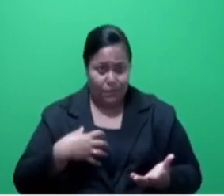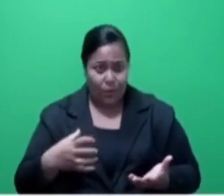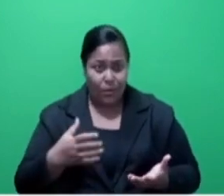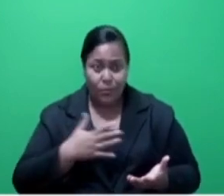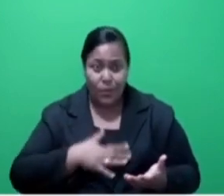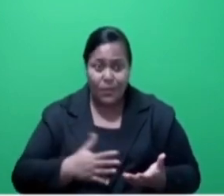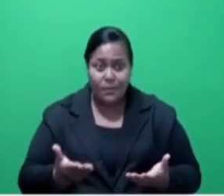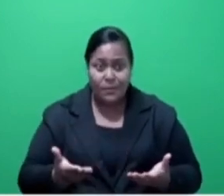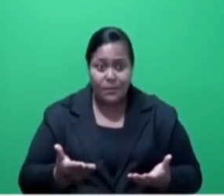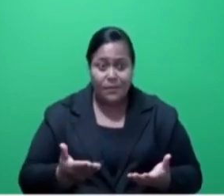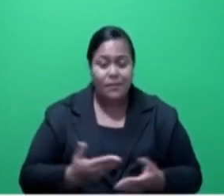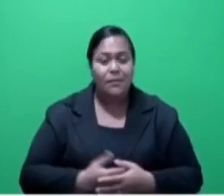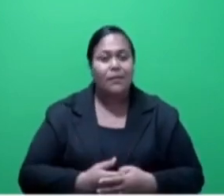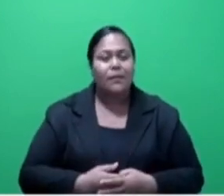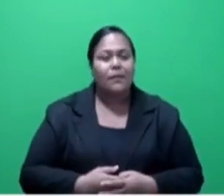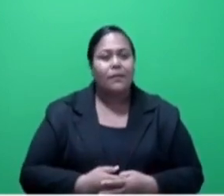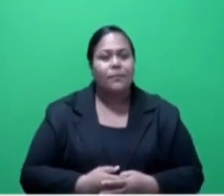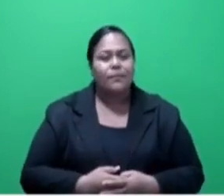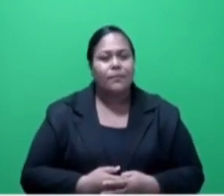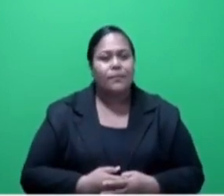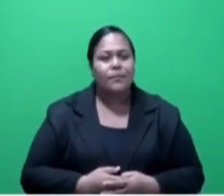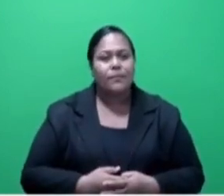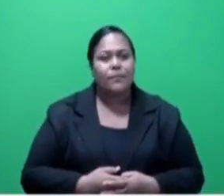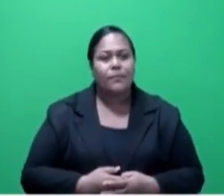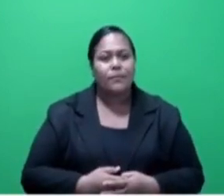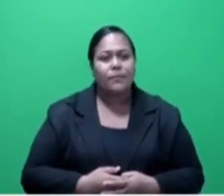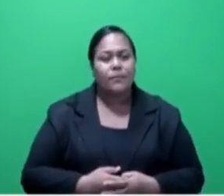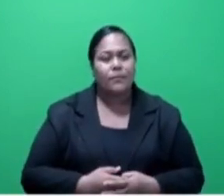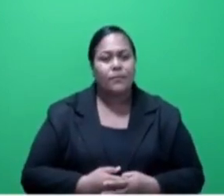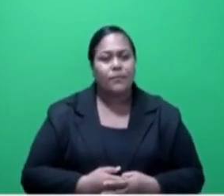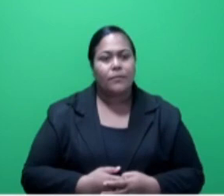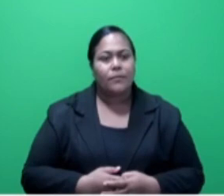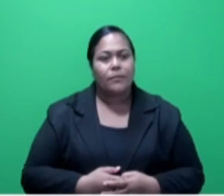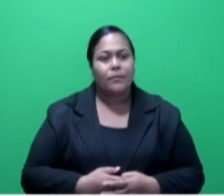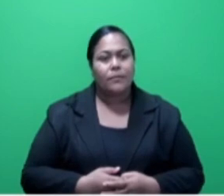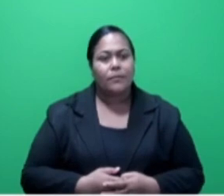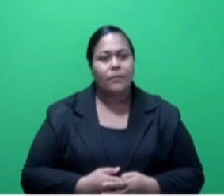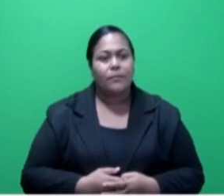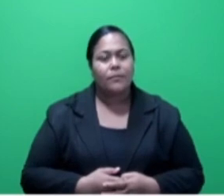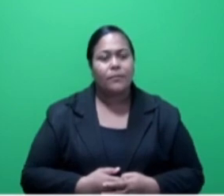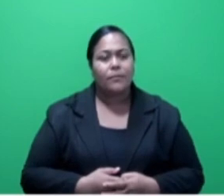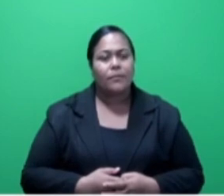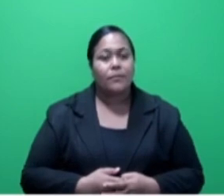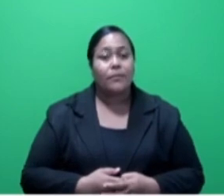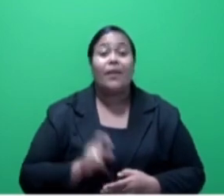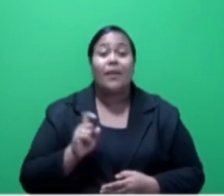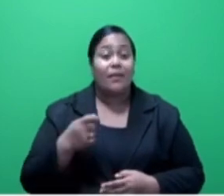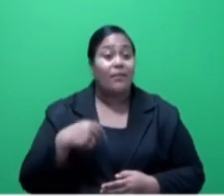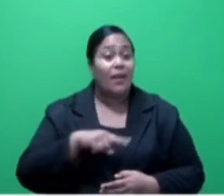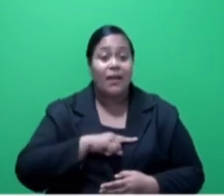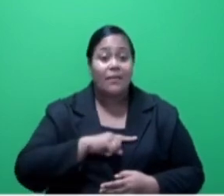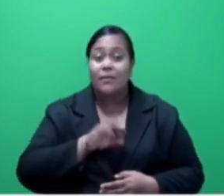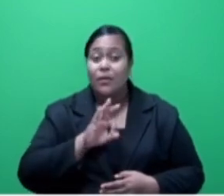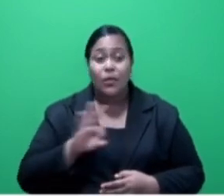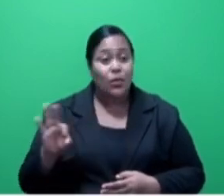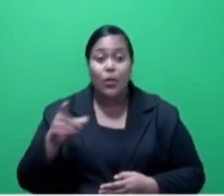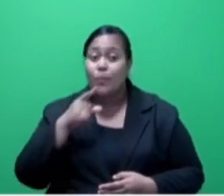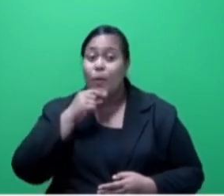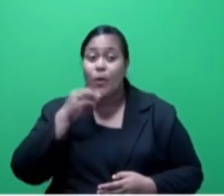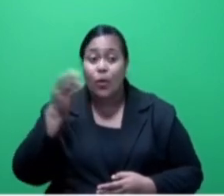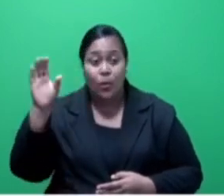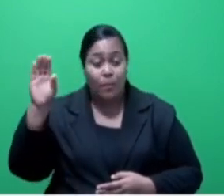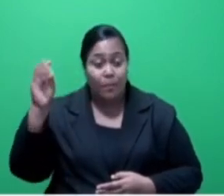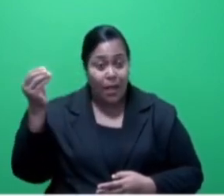sir, the fact of the matter is this. If we had not injected those funds, with tourism